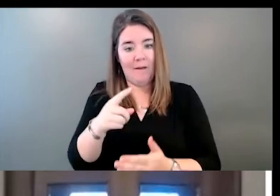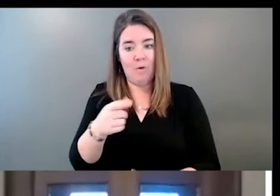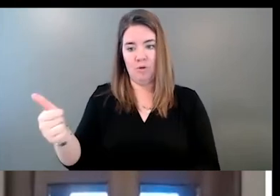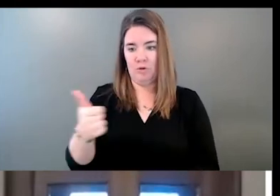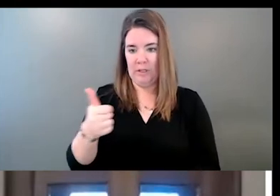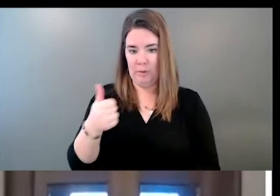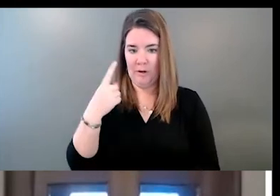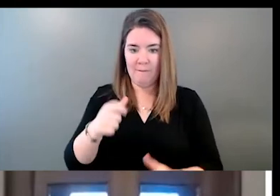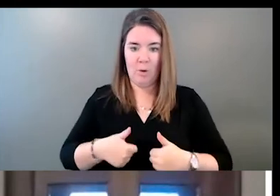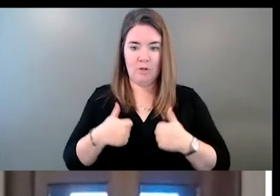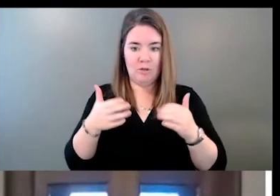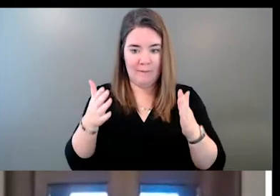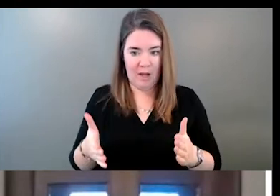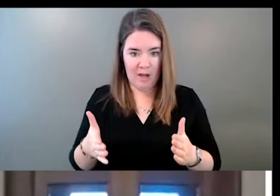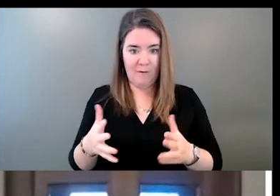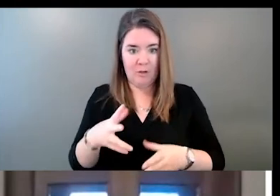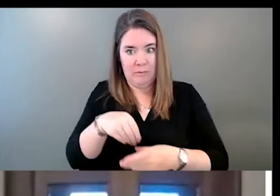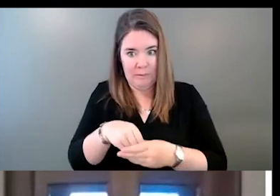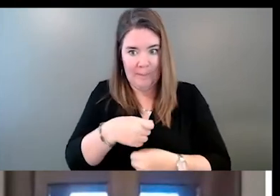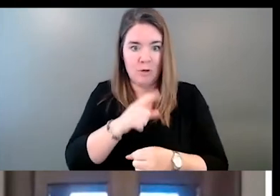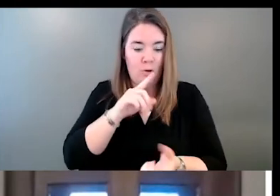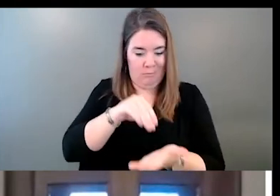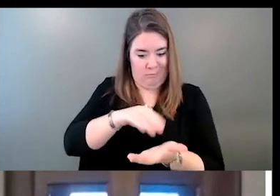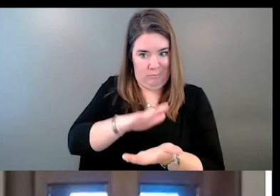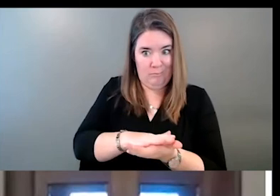violence survivors into the budget.